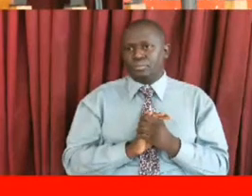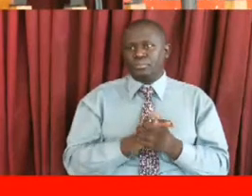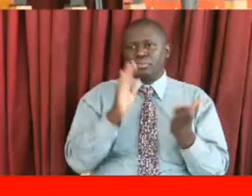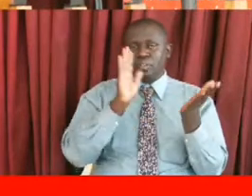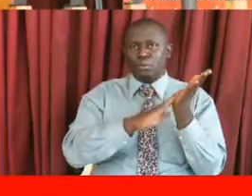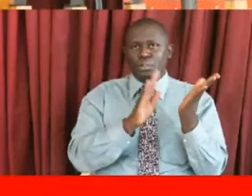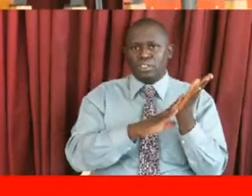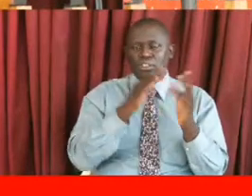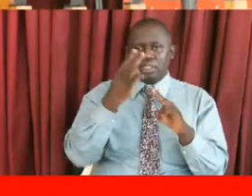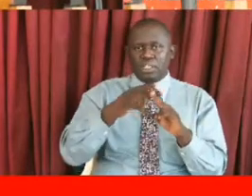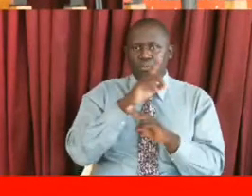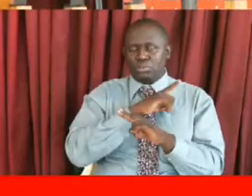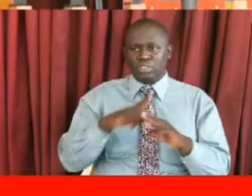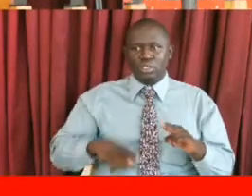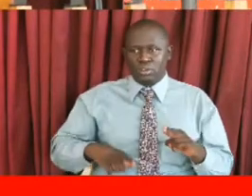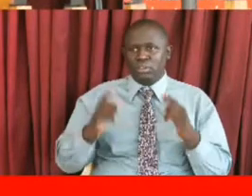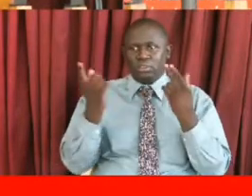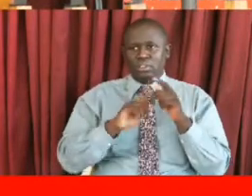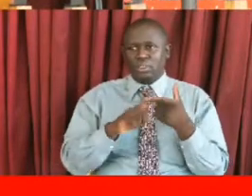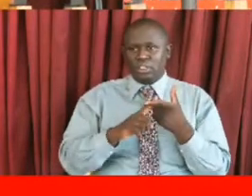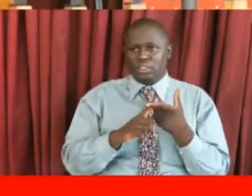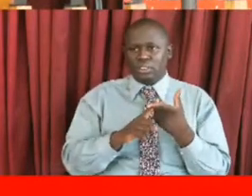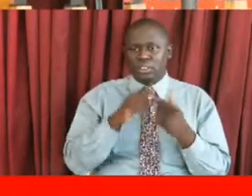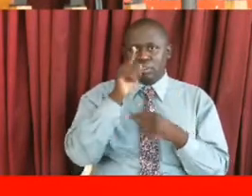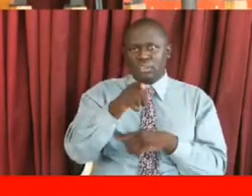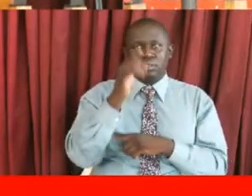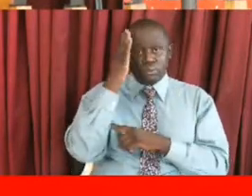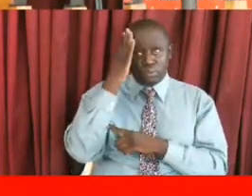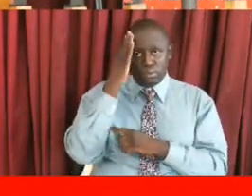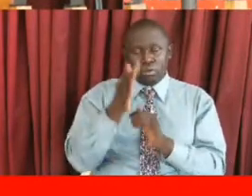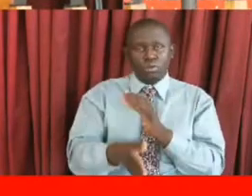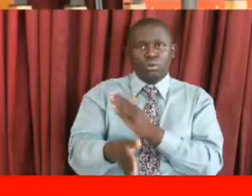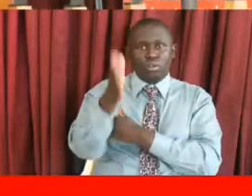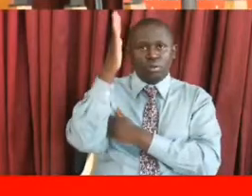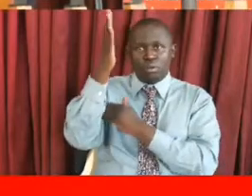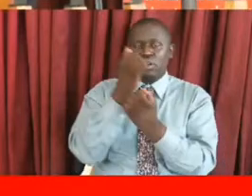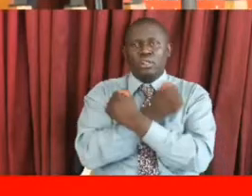praise the name of the Lord and when you know God loves